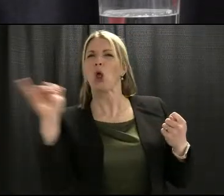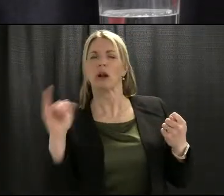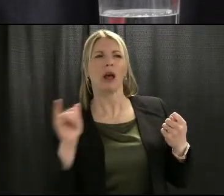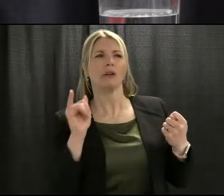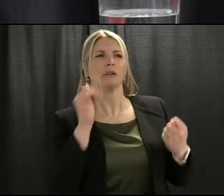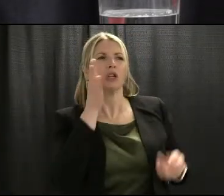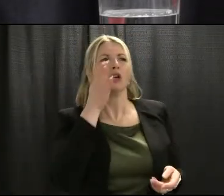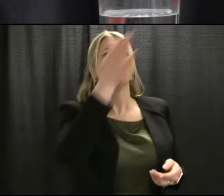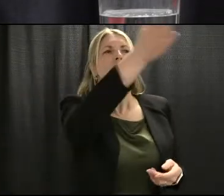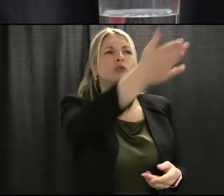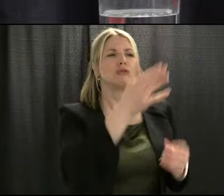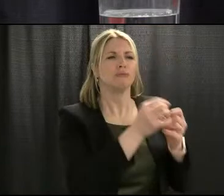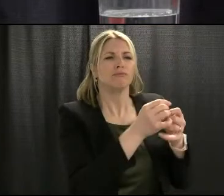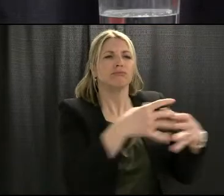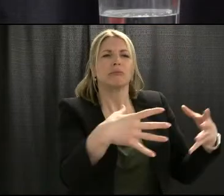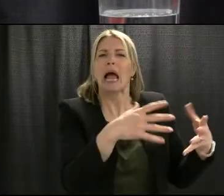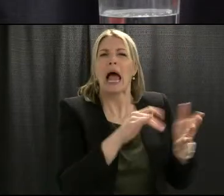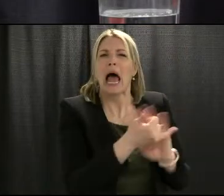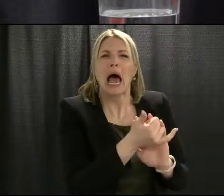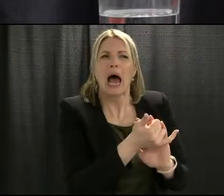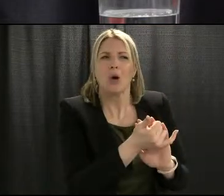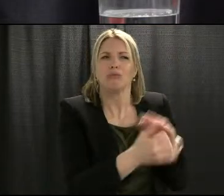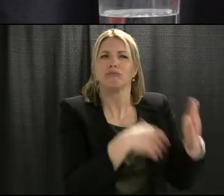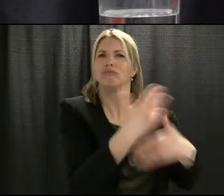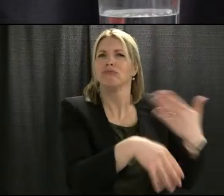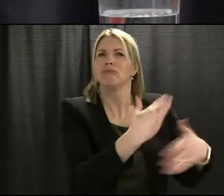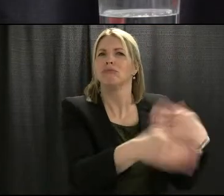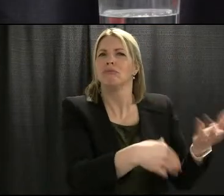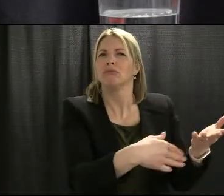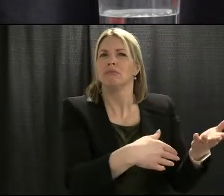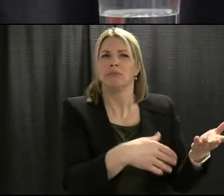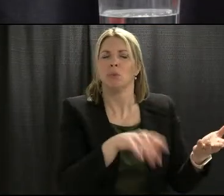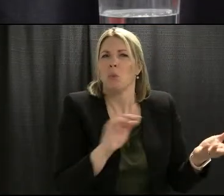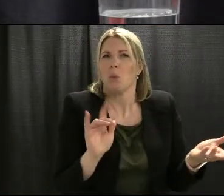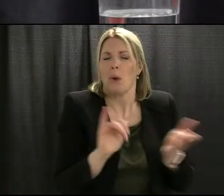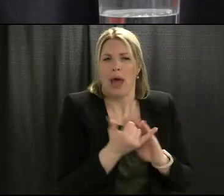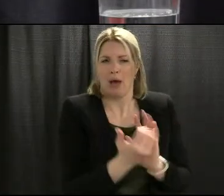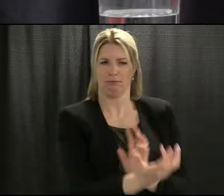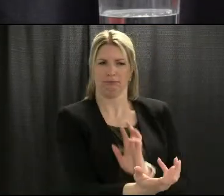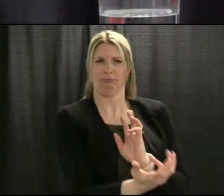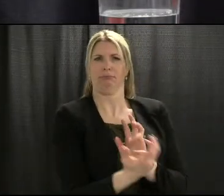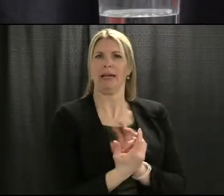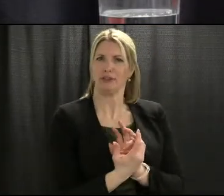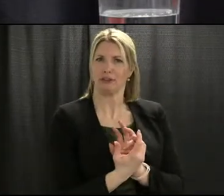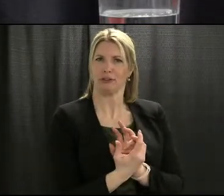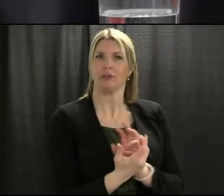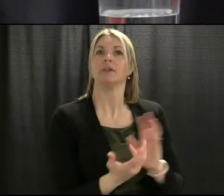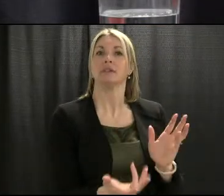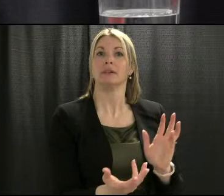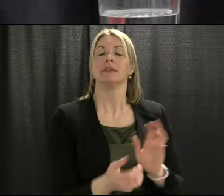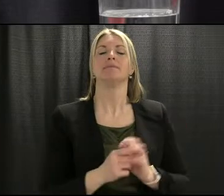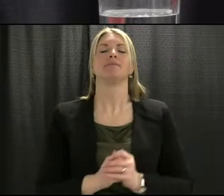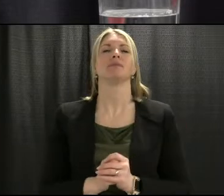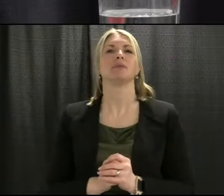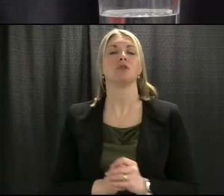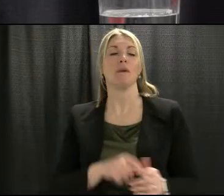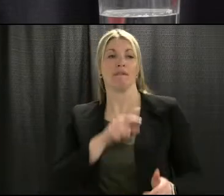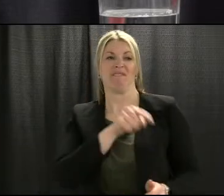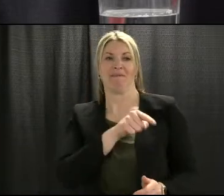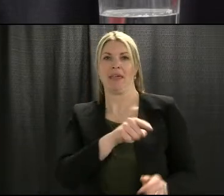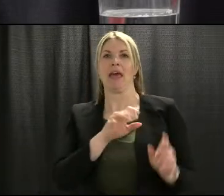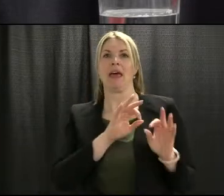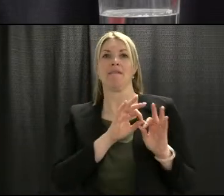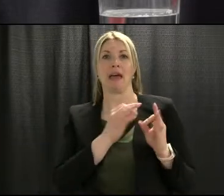of how we're using these teams to improve your access to care. Family care teams offer seamless access